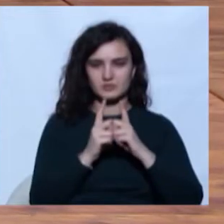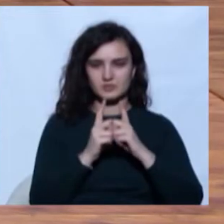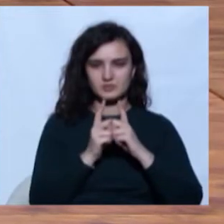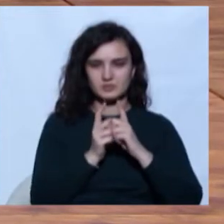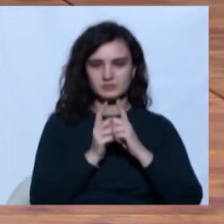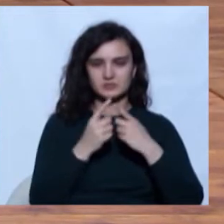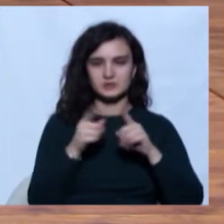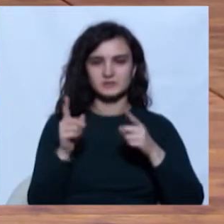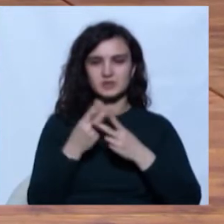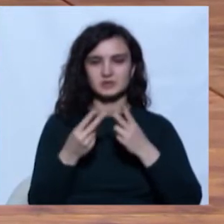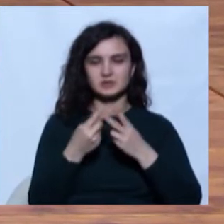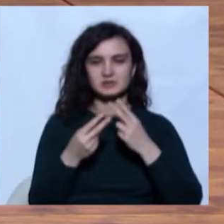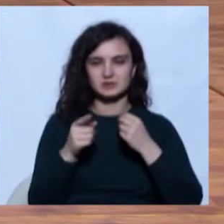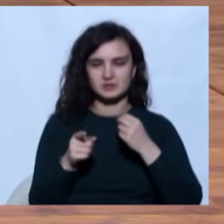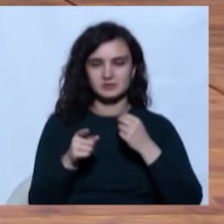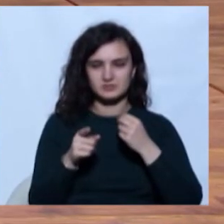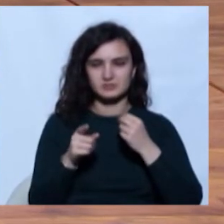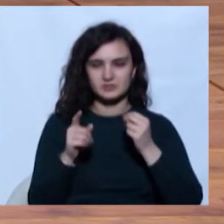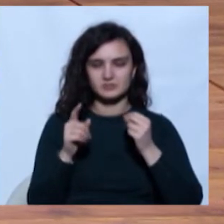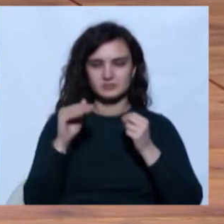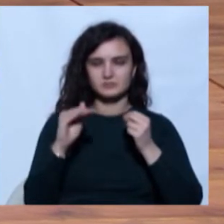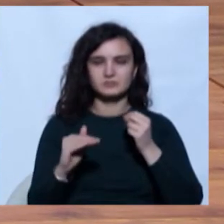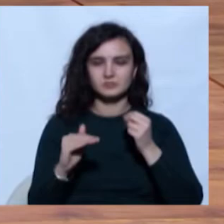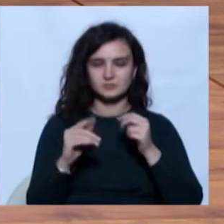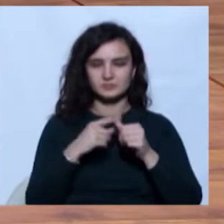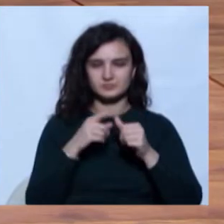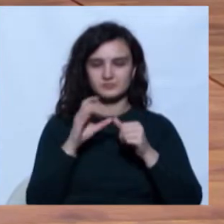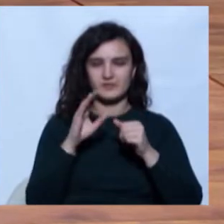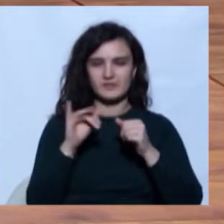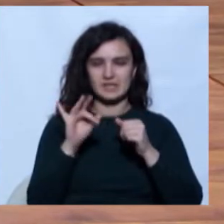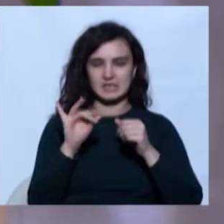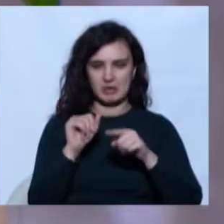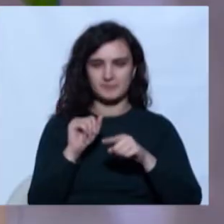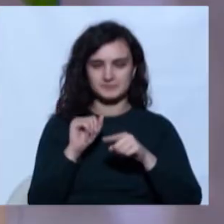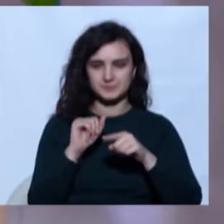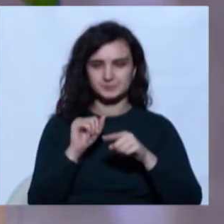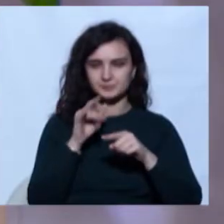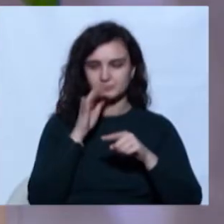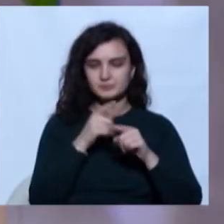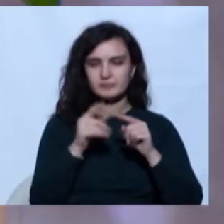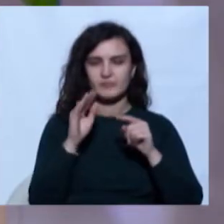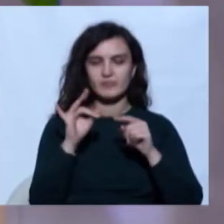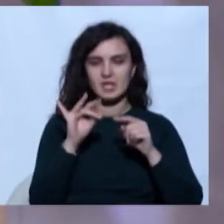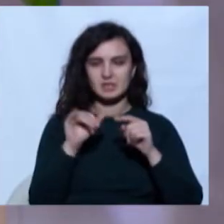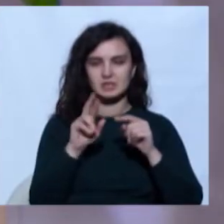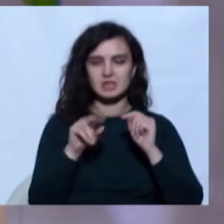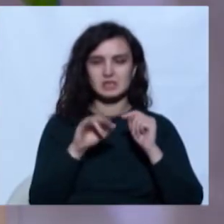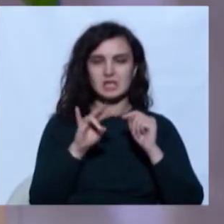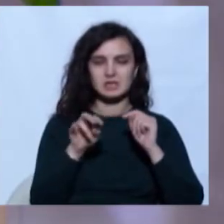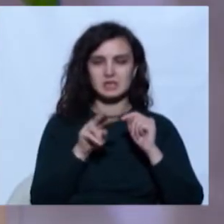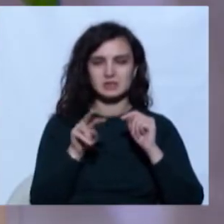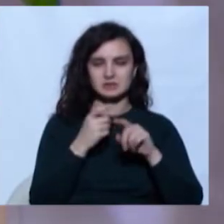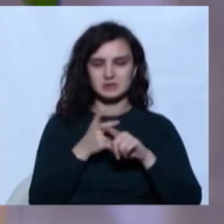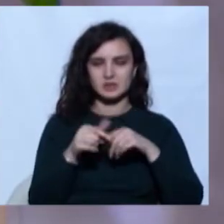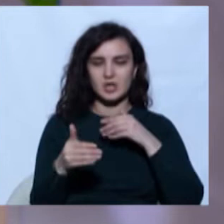other prisoner is a small, old priest named Faria. Over time, Faria and Dantes become